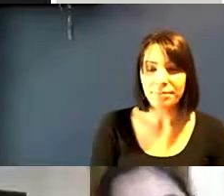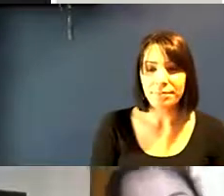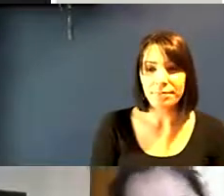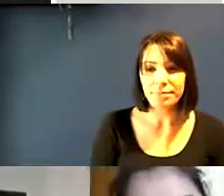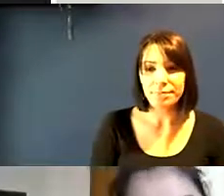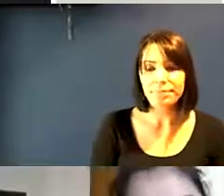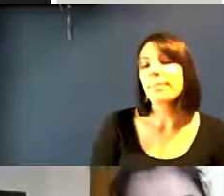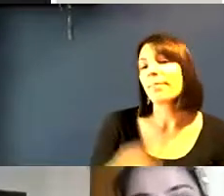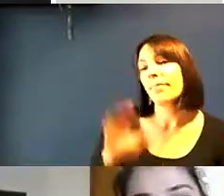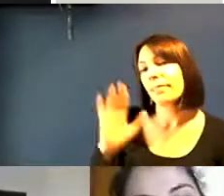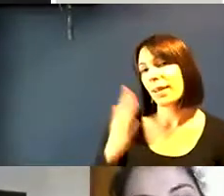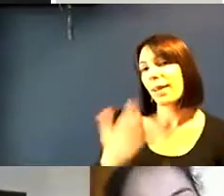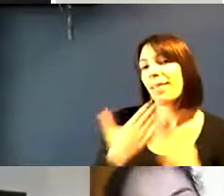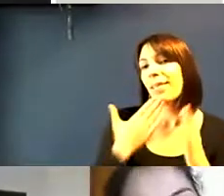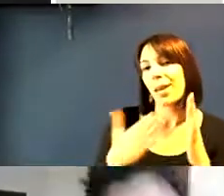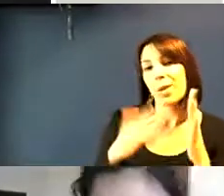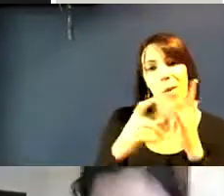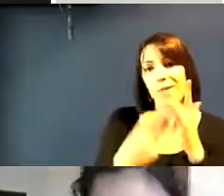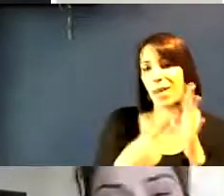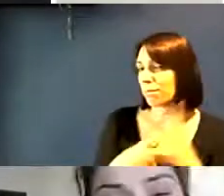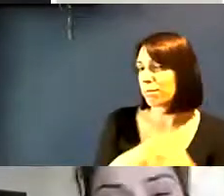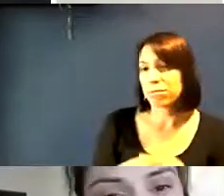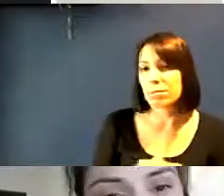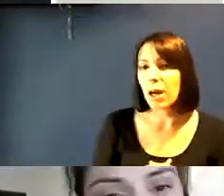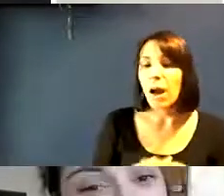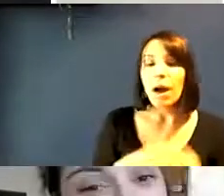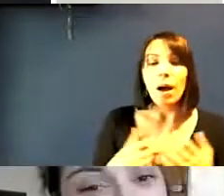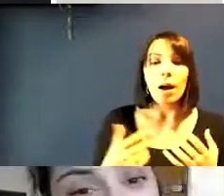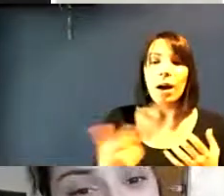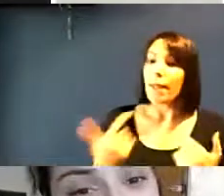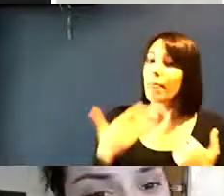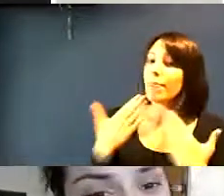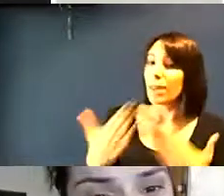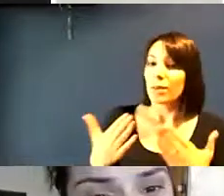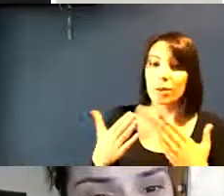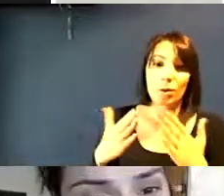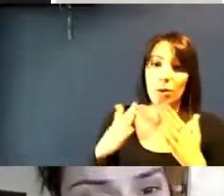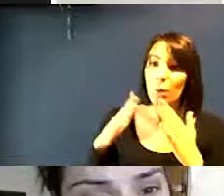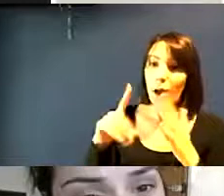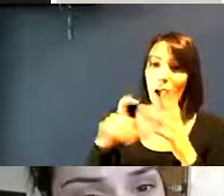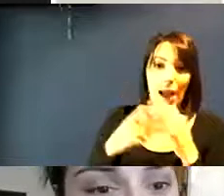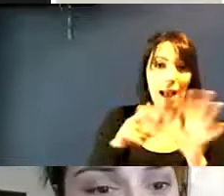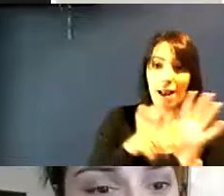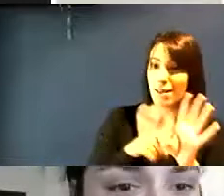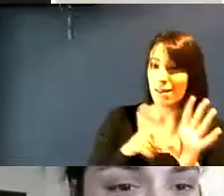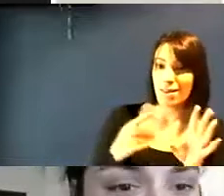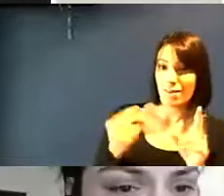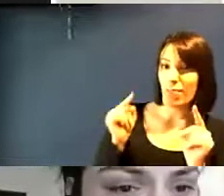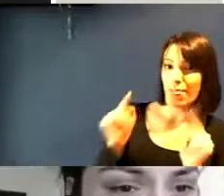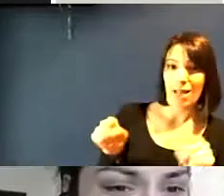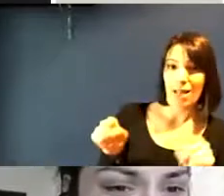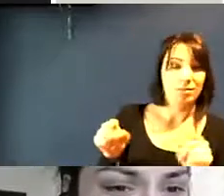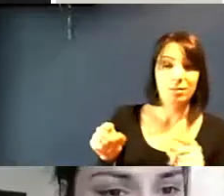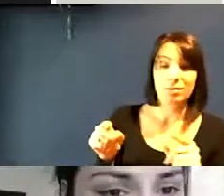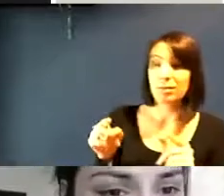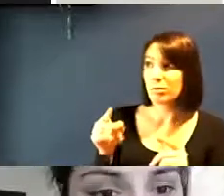Yeah, thank you, Olivia. And thank you so much, Carly, for that reality check.